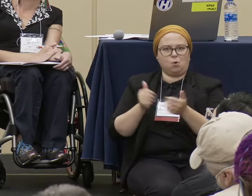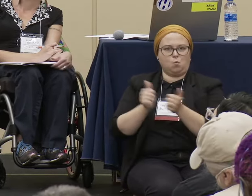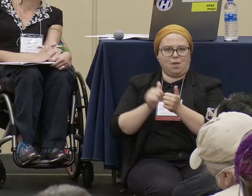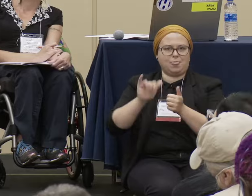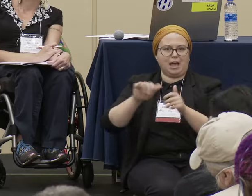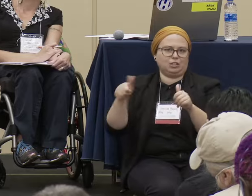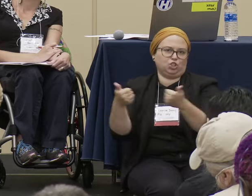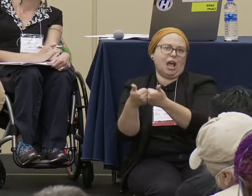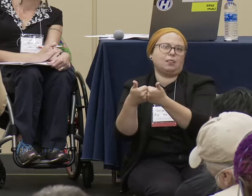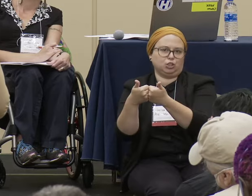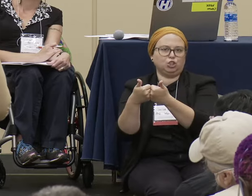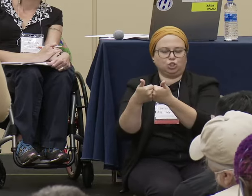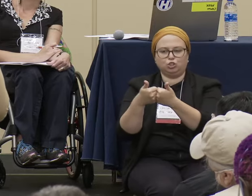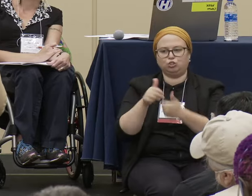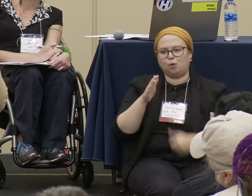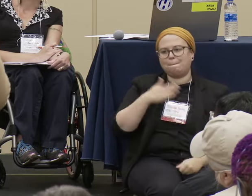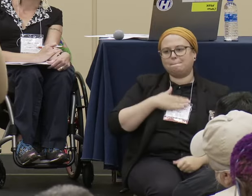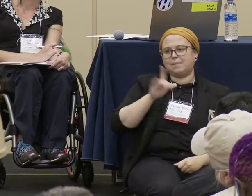question.